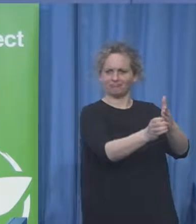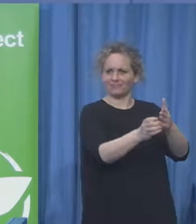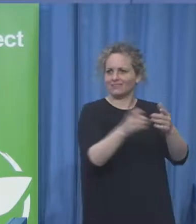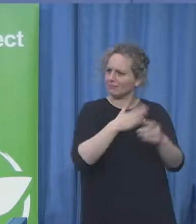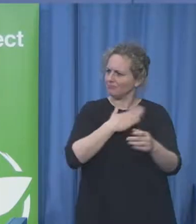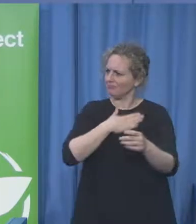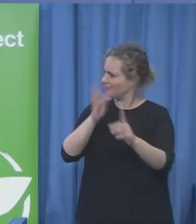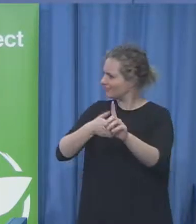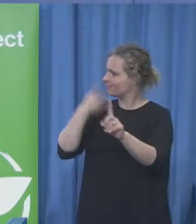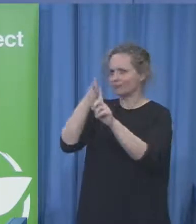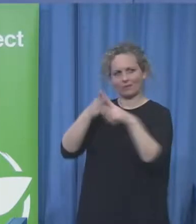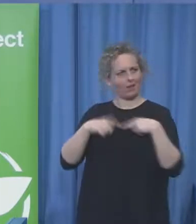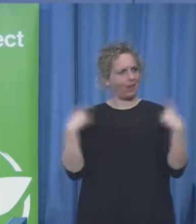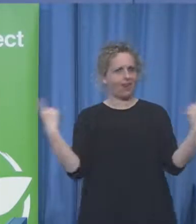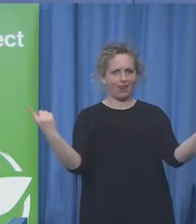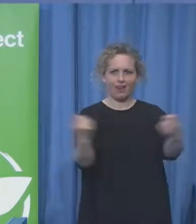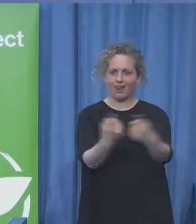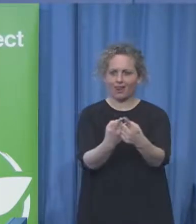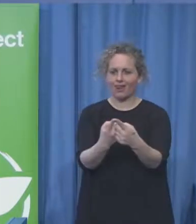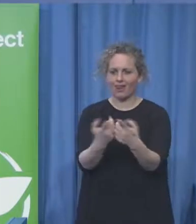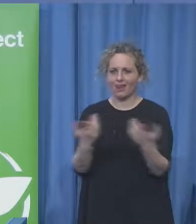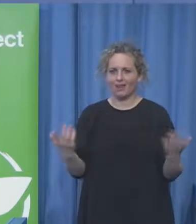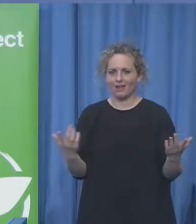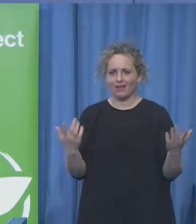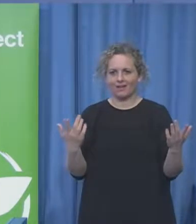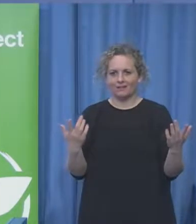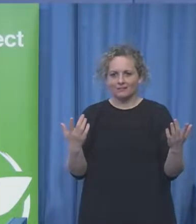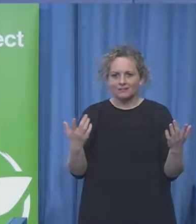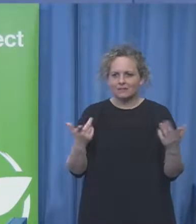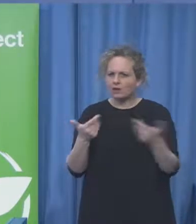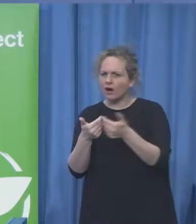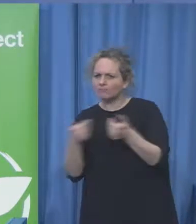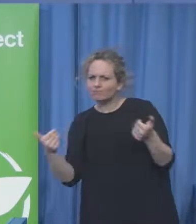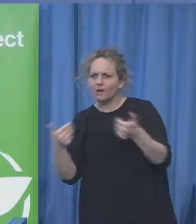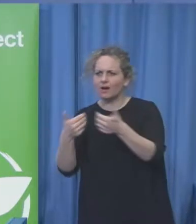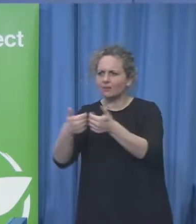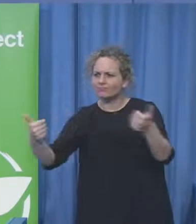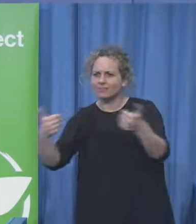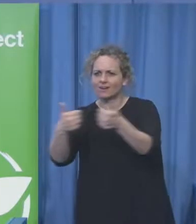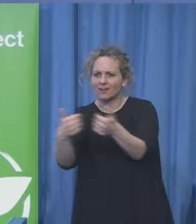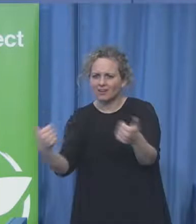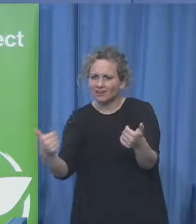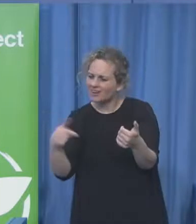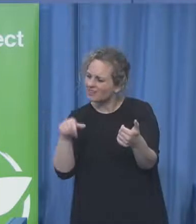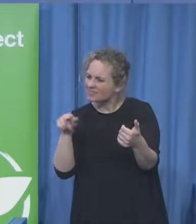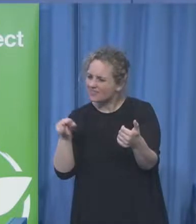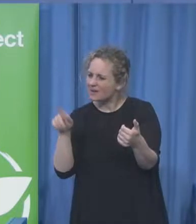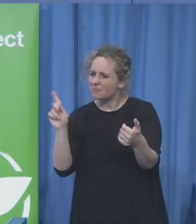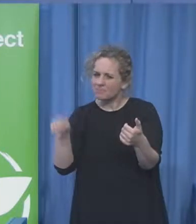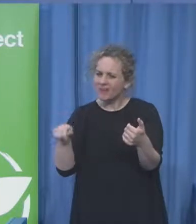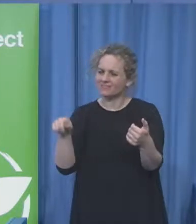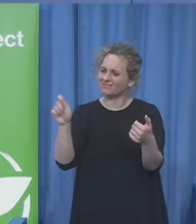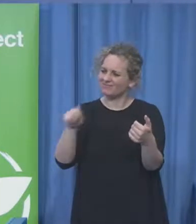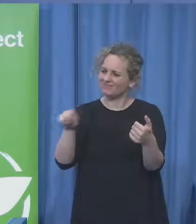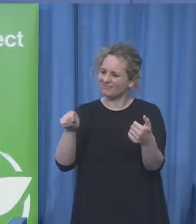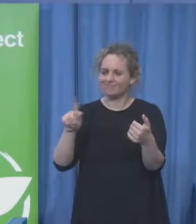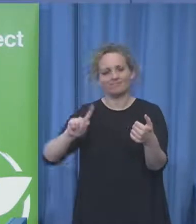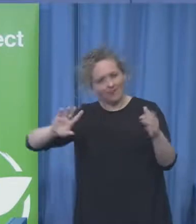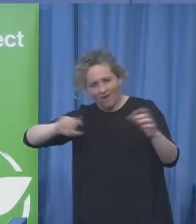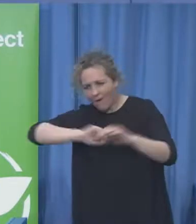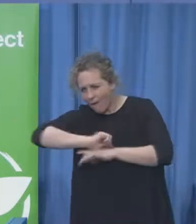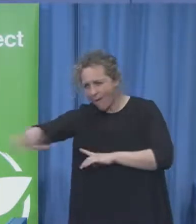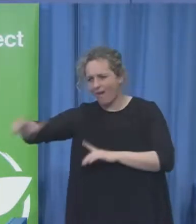are compliant with the Convention. Let me finalize by saying that we should always bear in mind